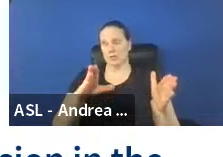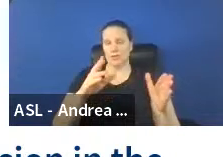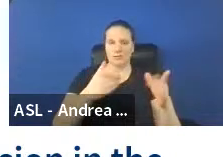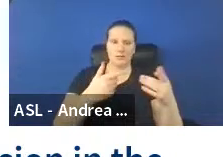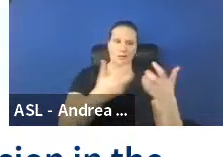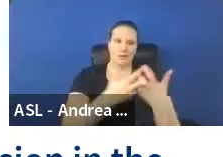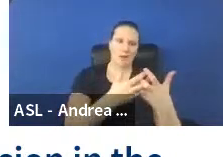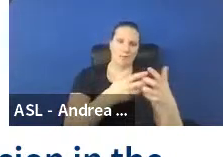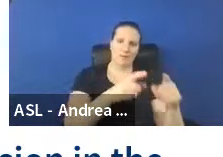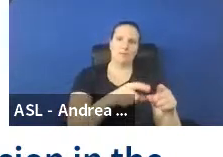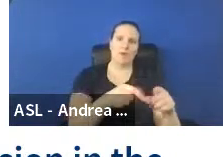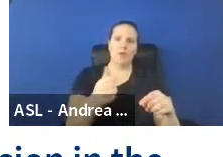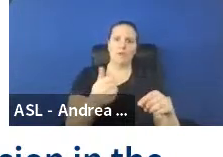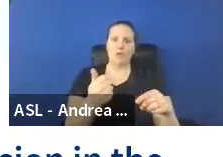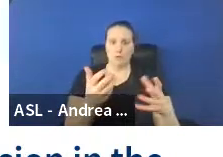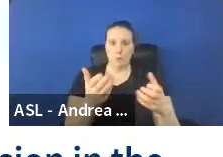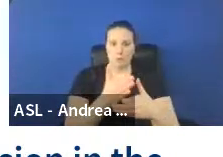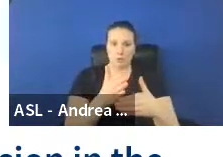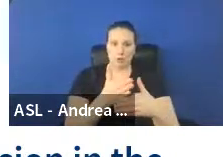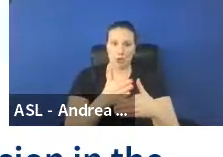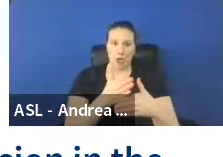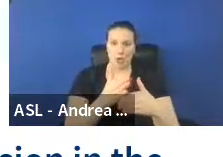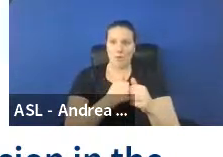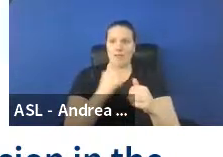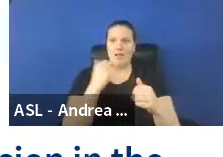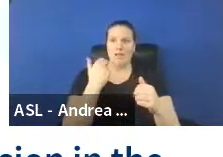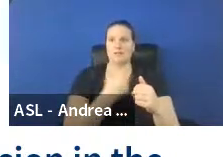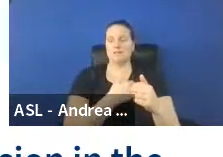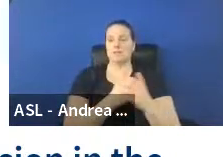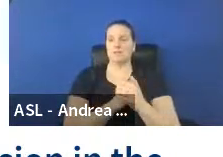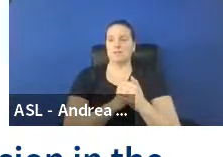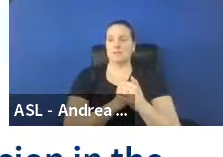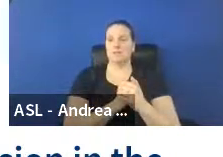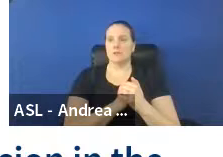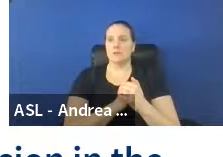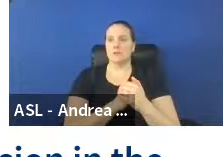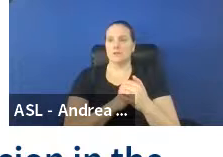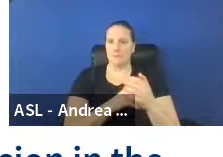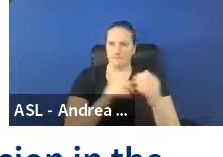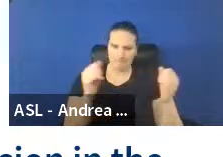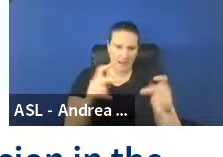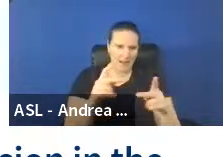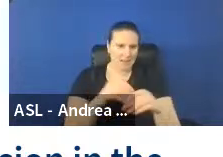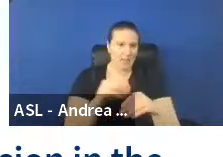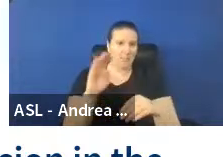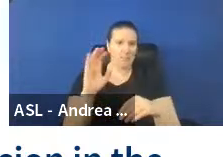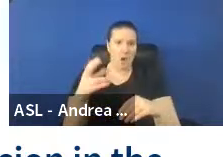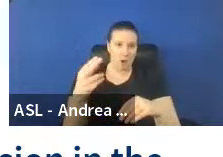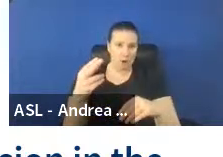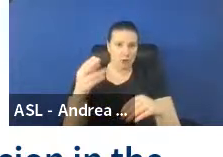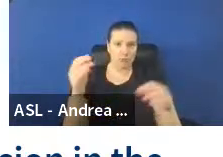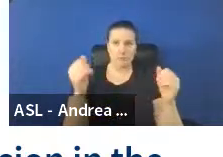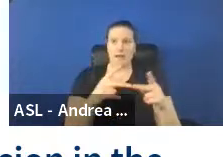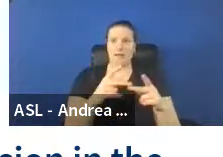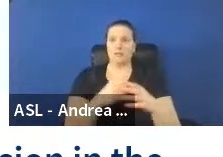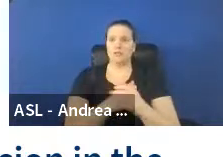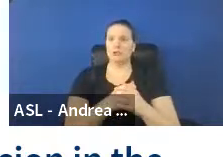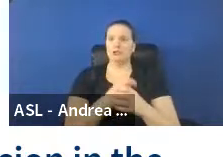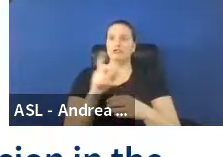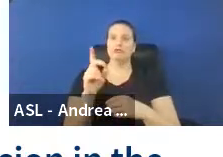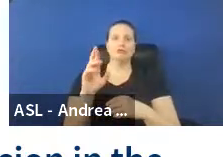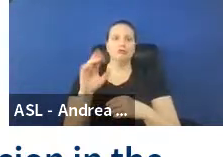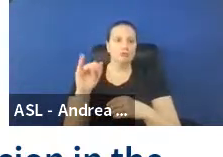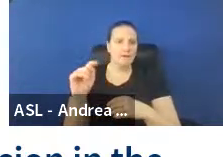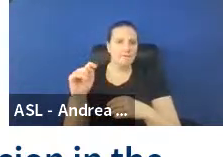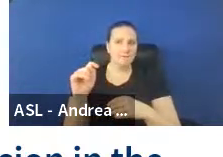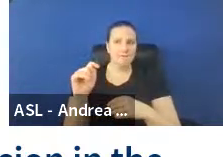things, of course, that you'd like to share with us. The intention is for us to return to this group in March with a draft sort of